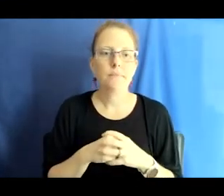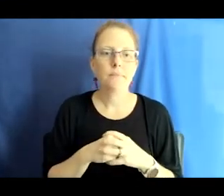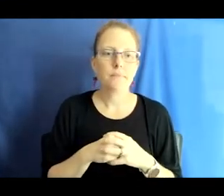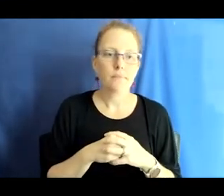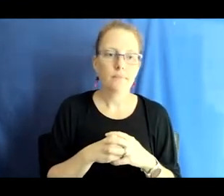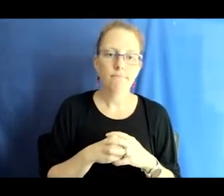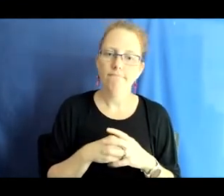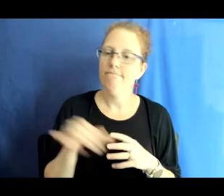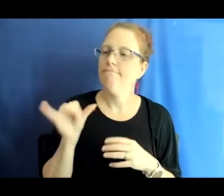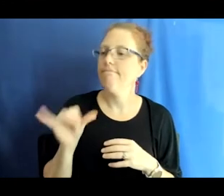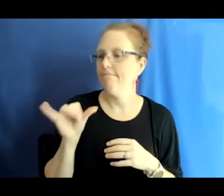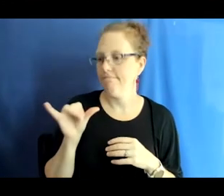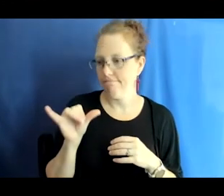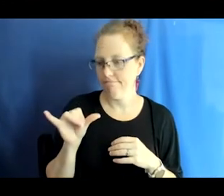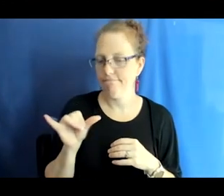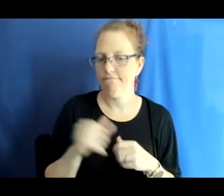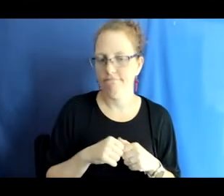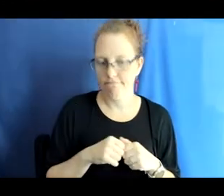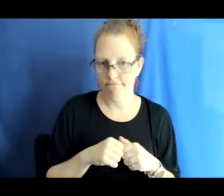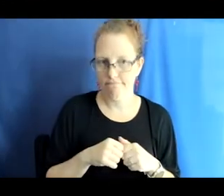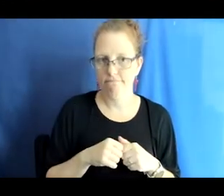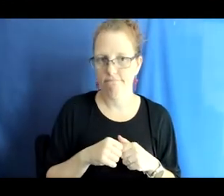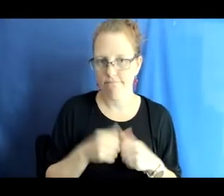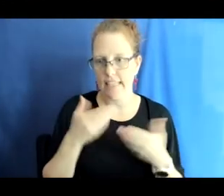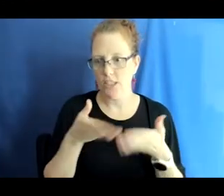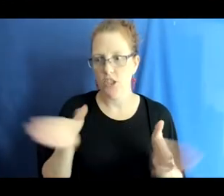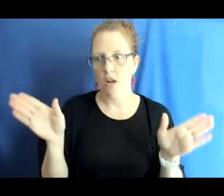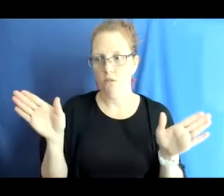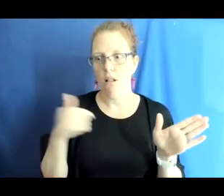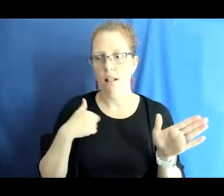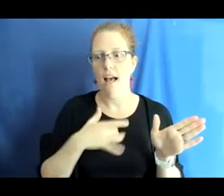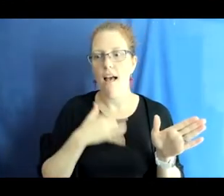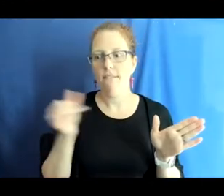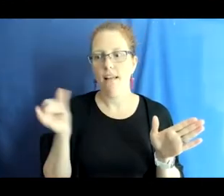those transitions, but overall, it was super.